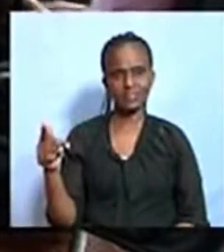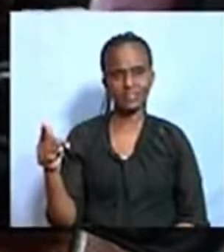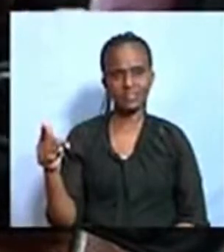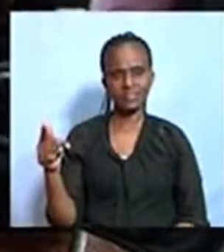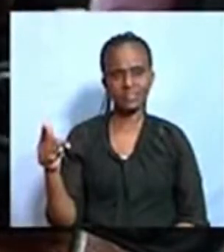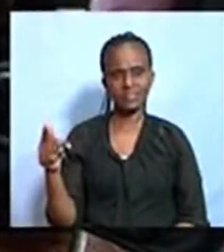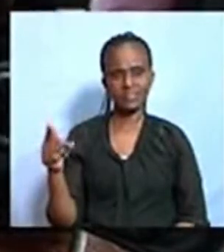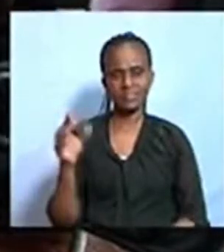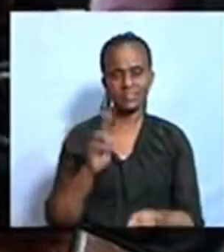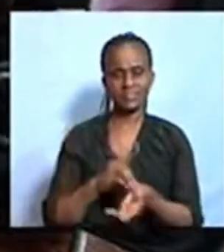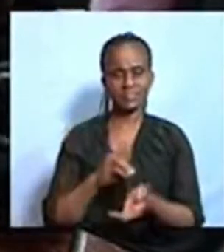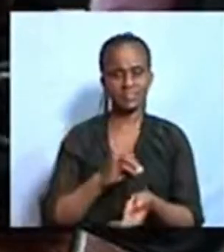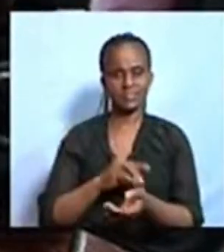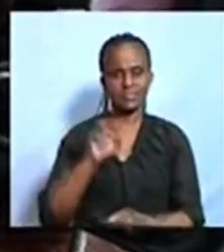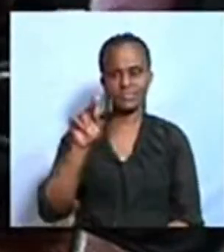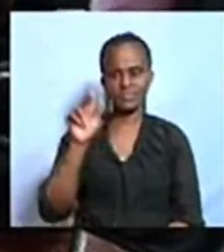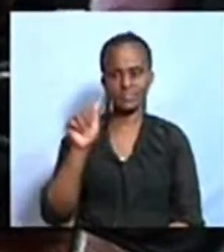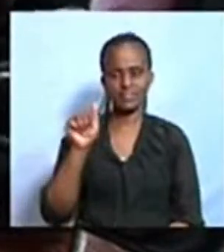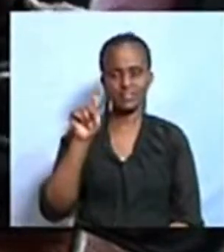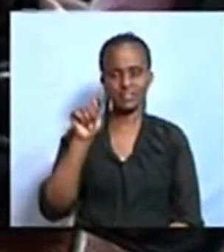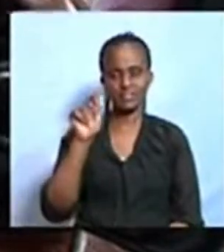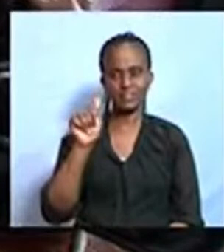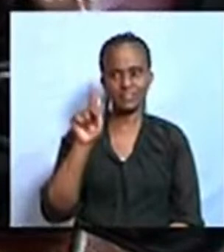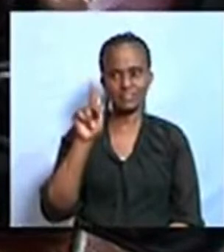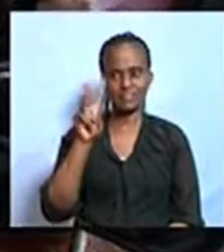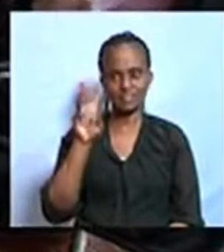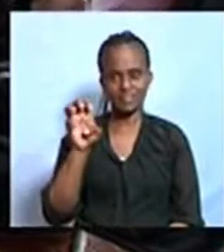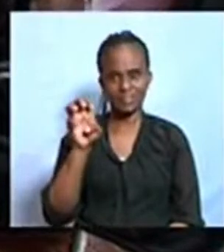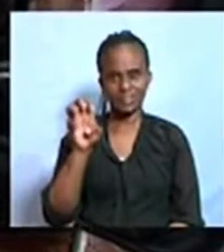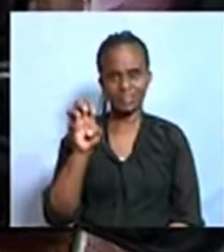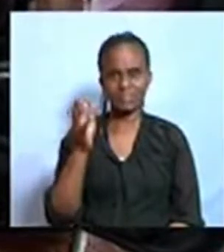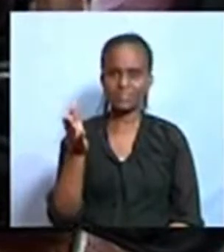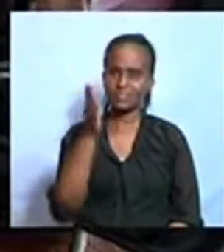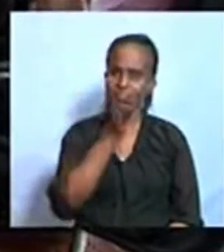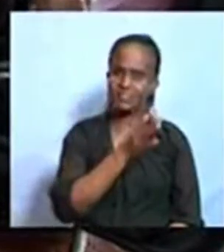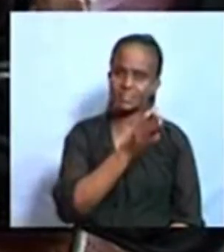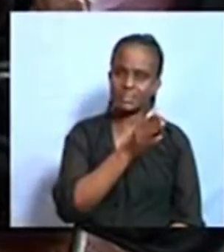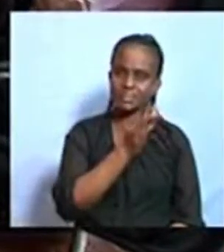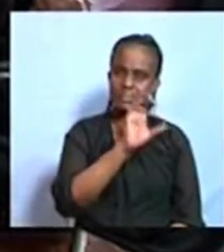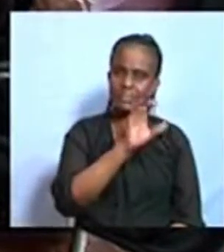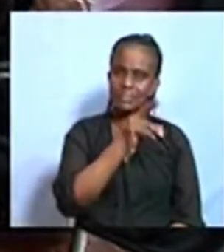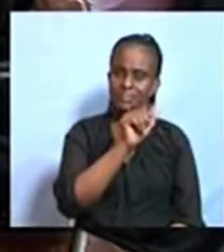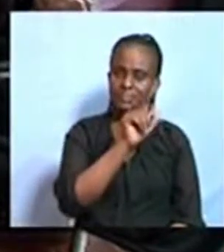Dr. Katakwe. Then Honorable Chala.